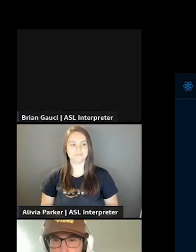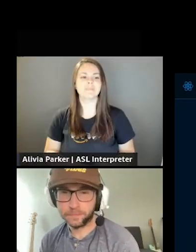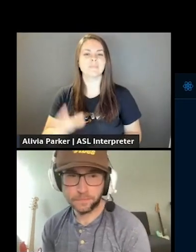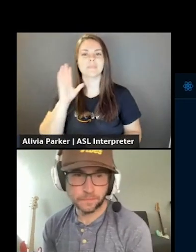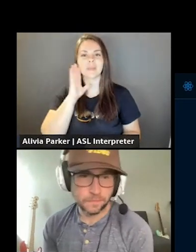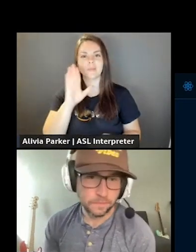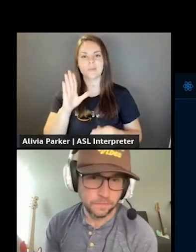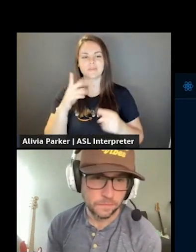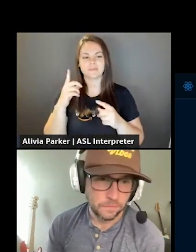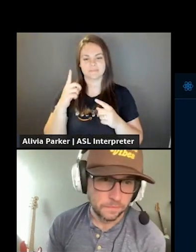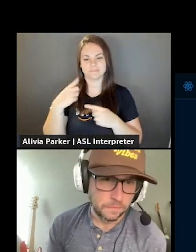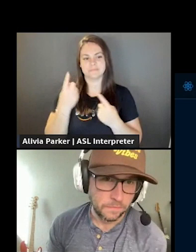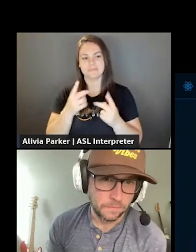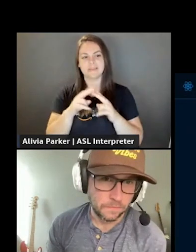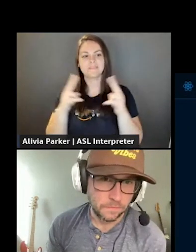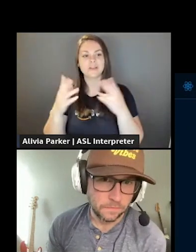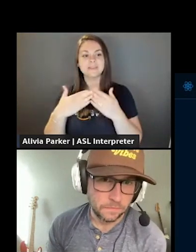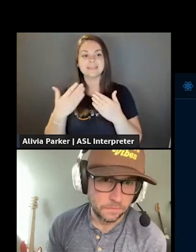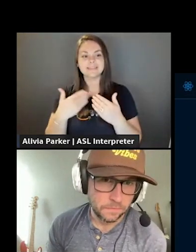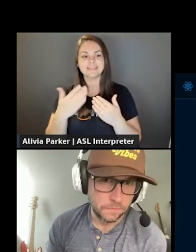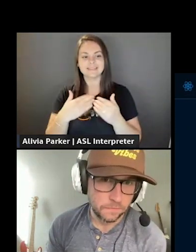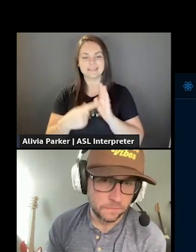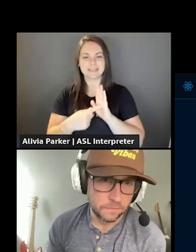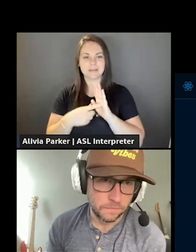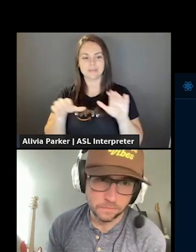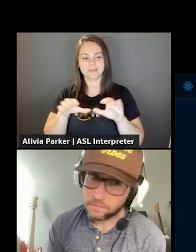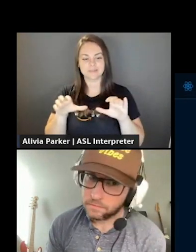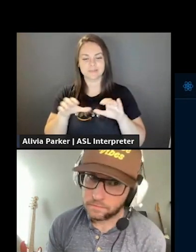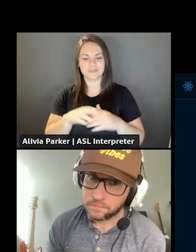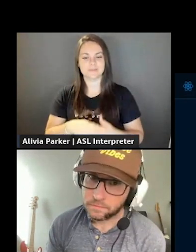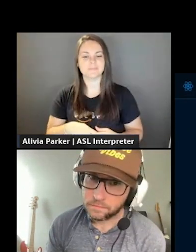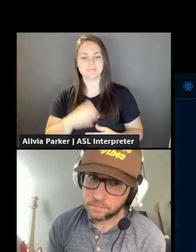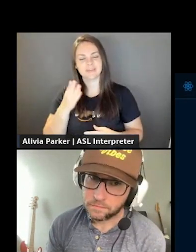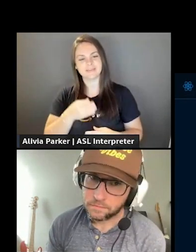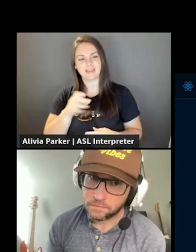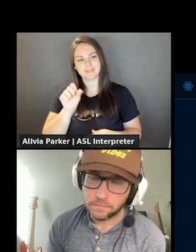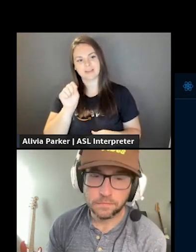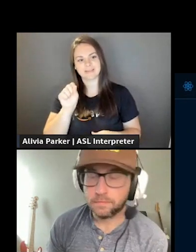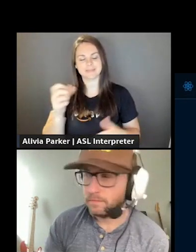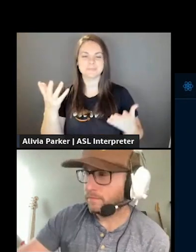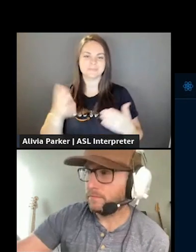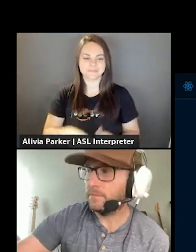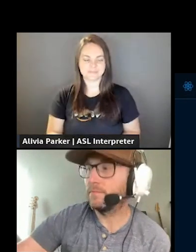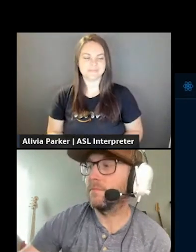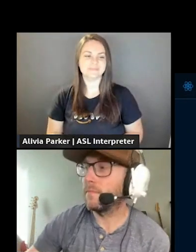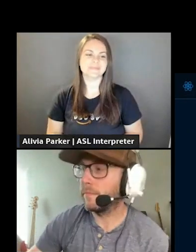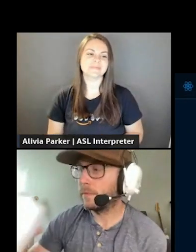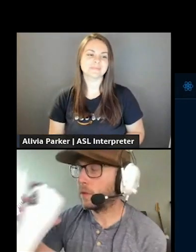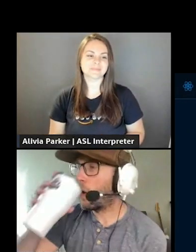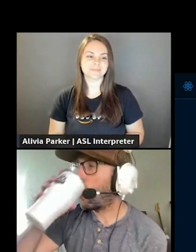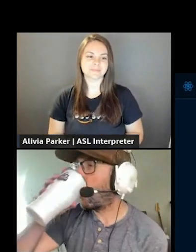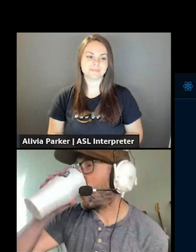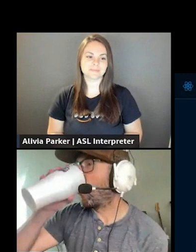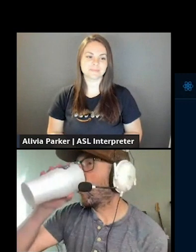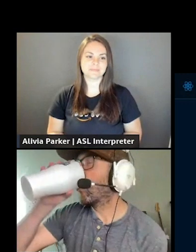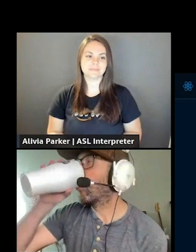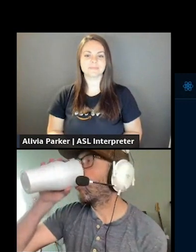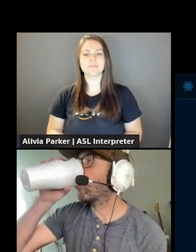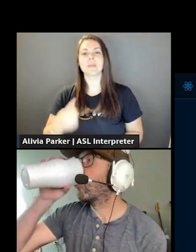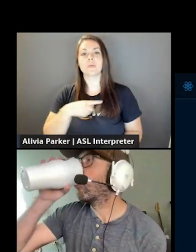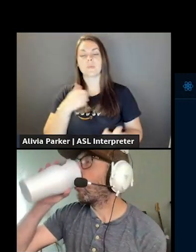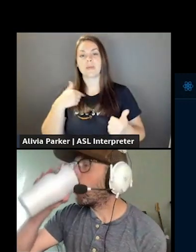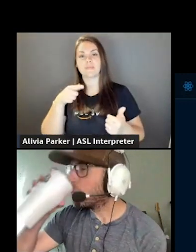do. /s. So we have this deploying for us.